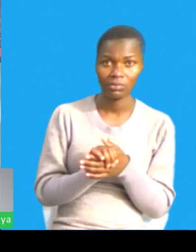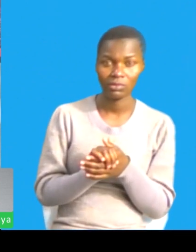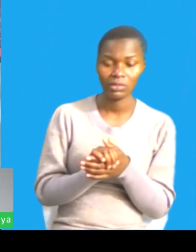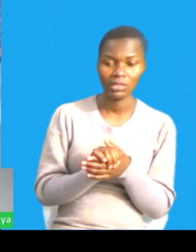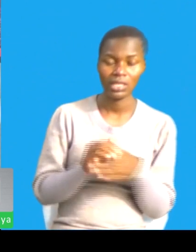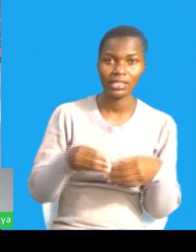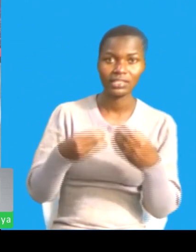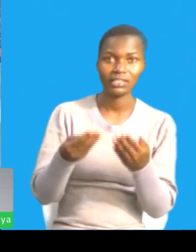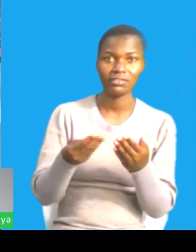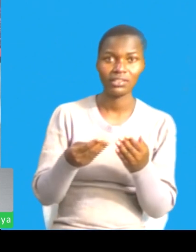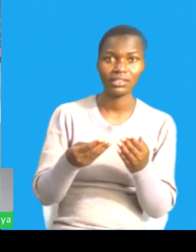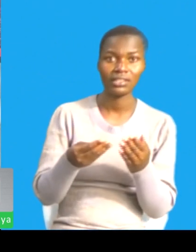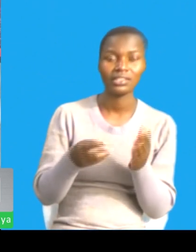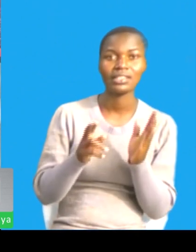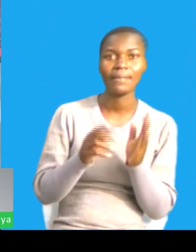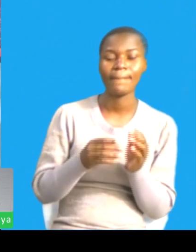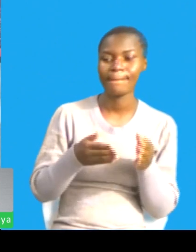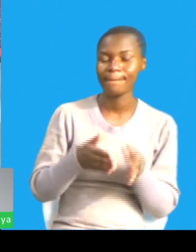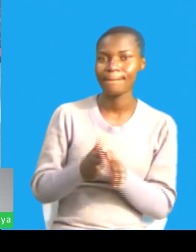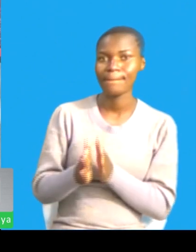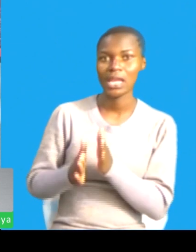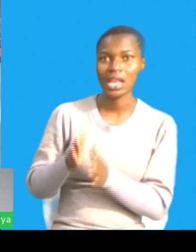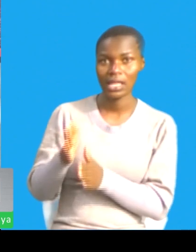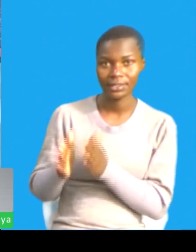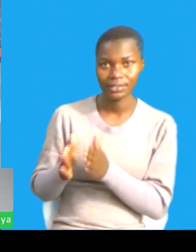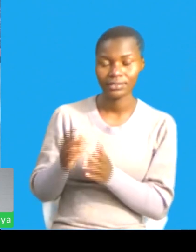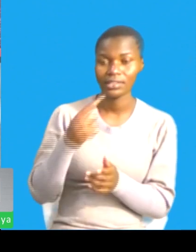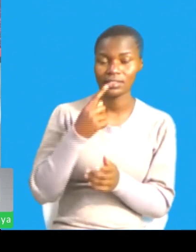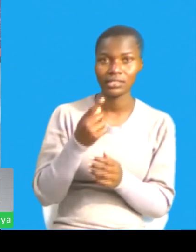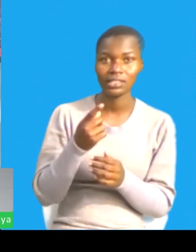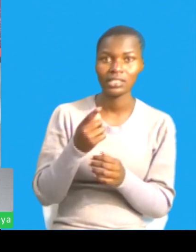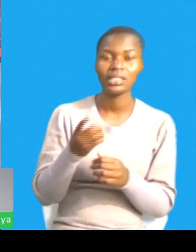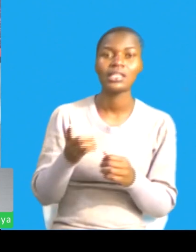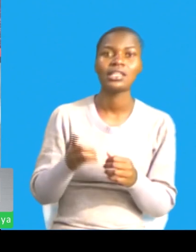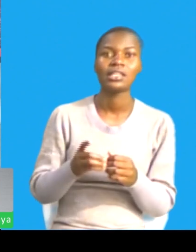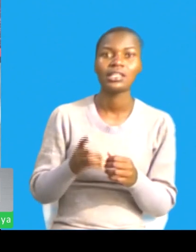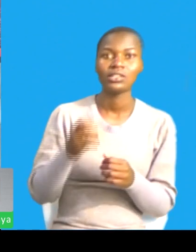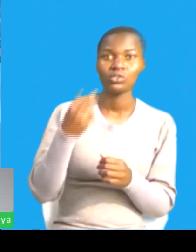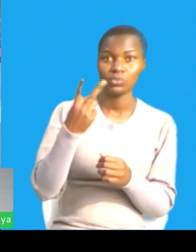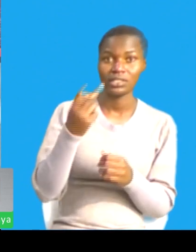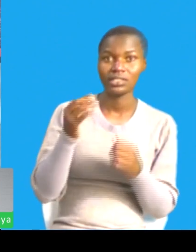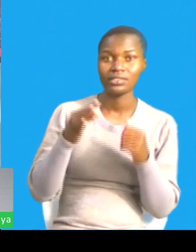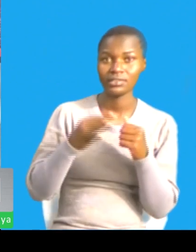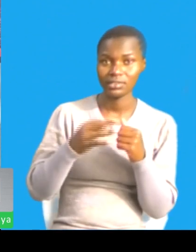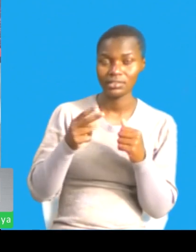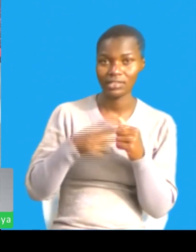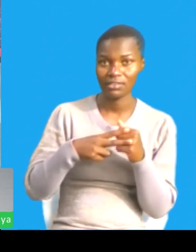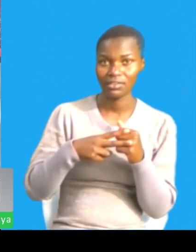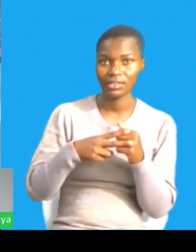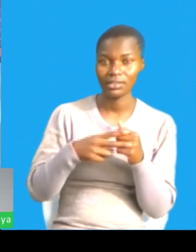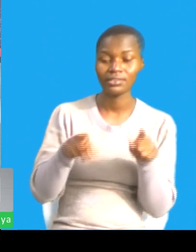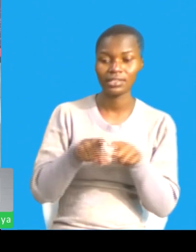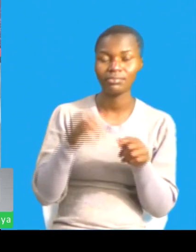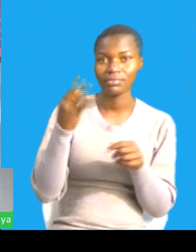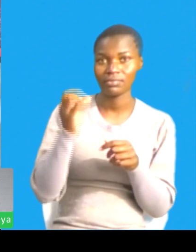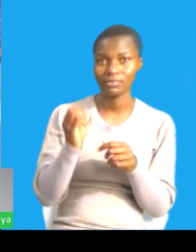some plan. Yeah, they say on 27th and on 30th there'll be a procession.